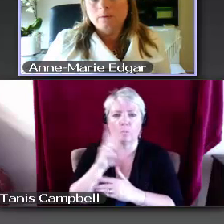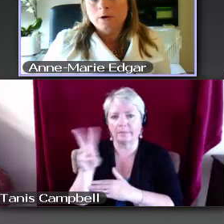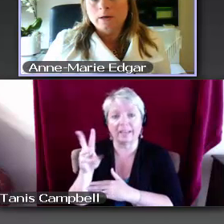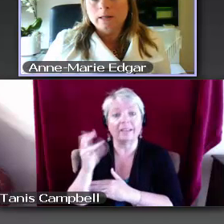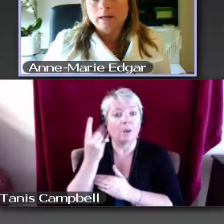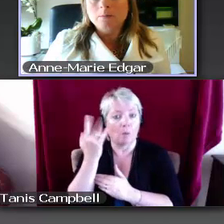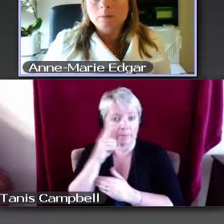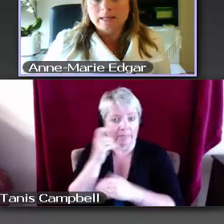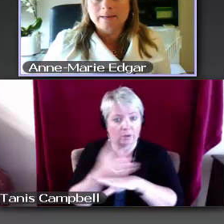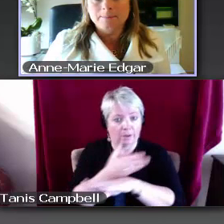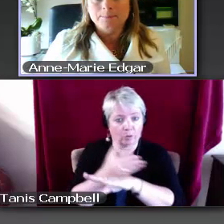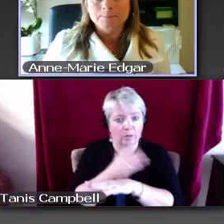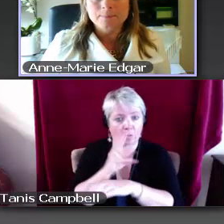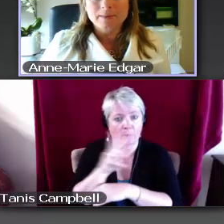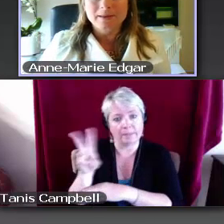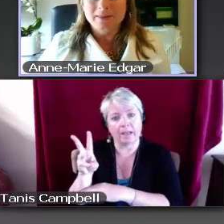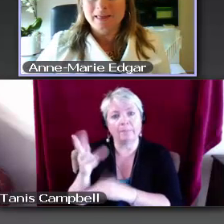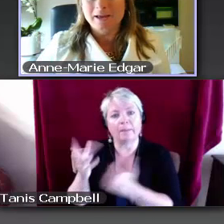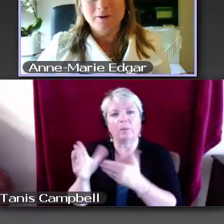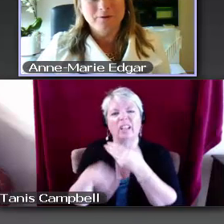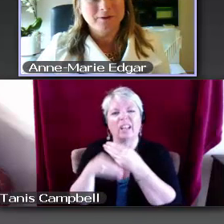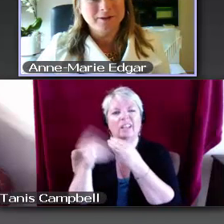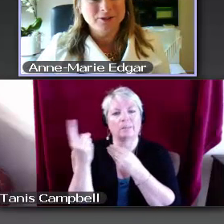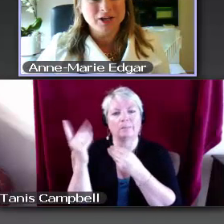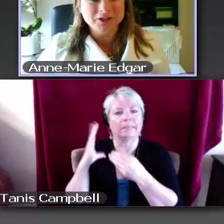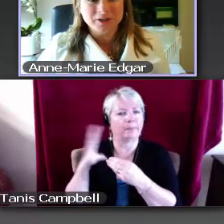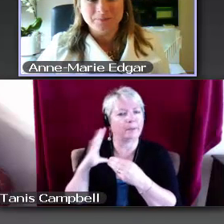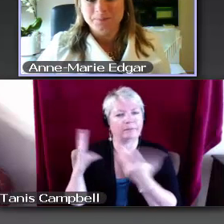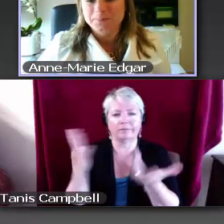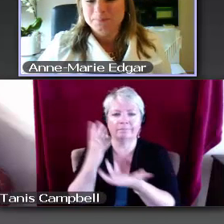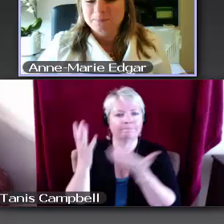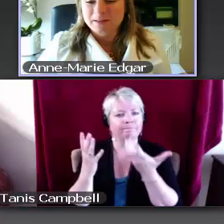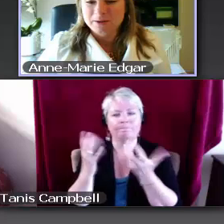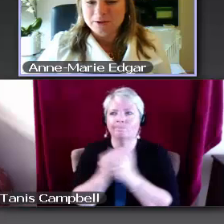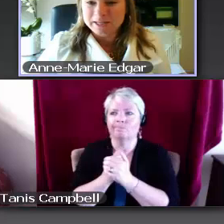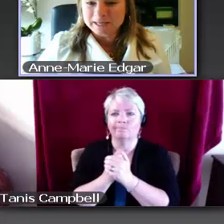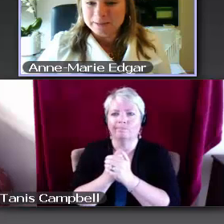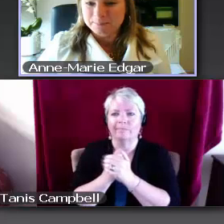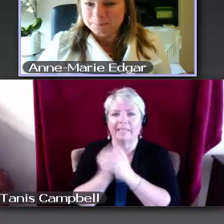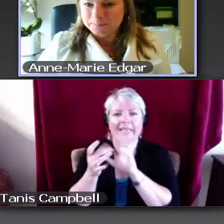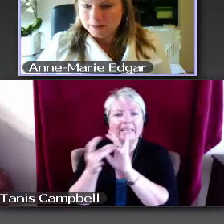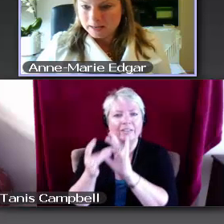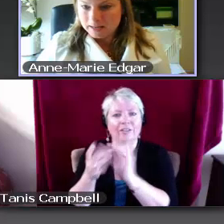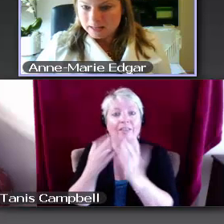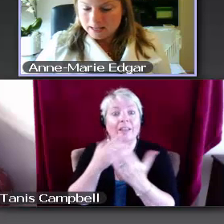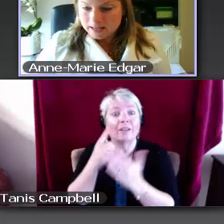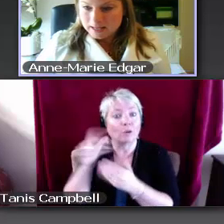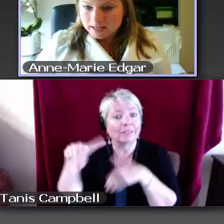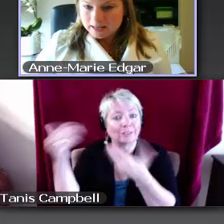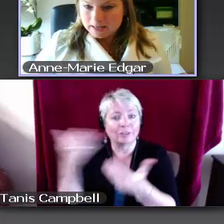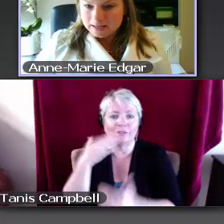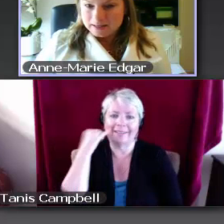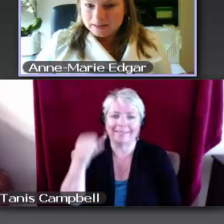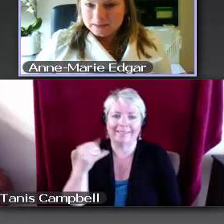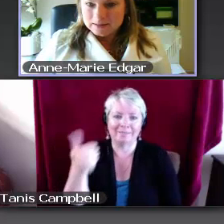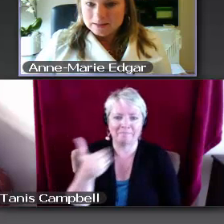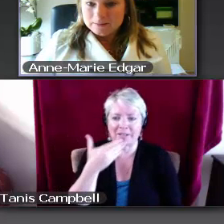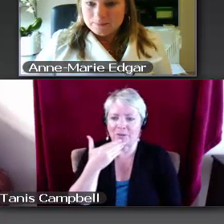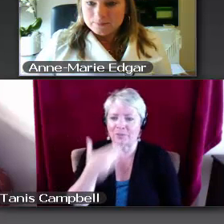we're currently completing. Thank you for the suggestion. Good idea.